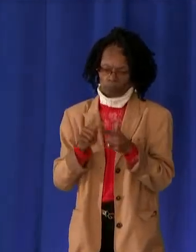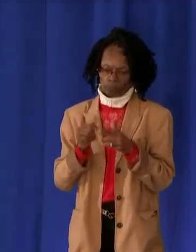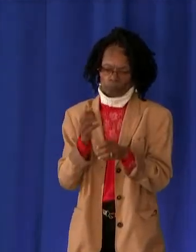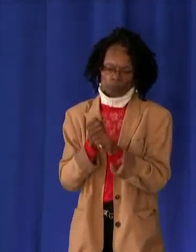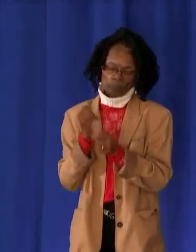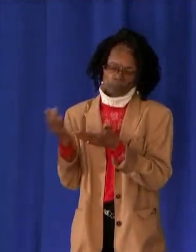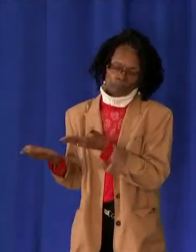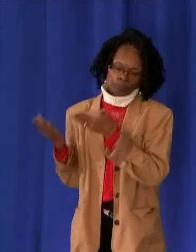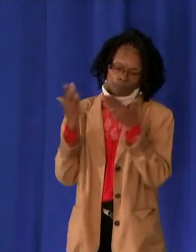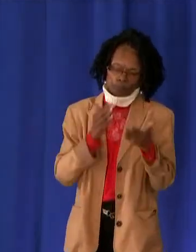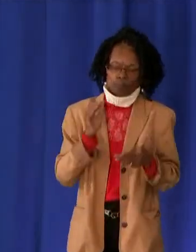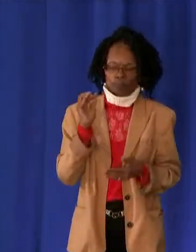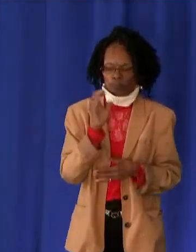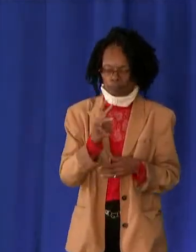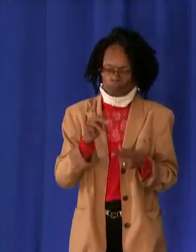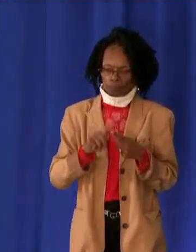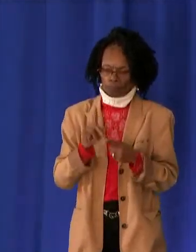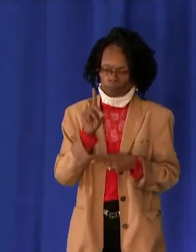get there.